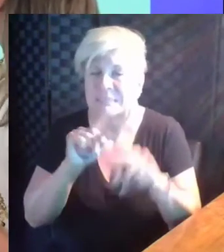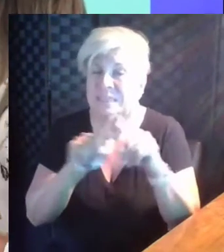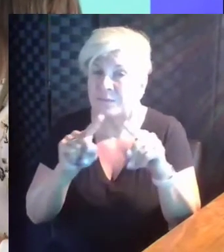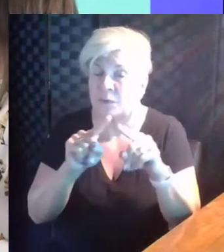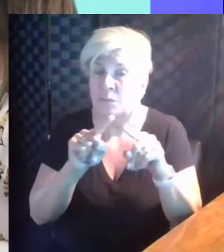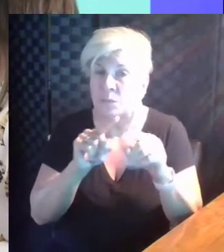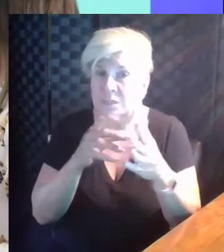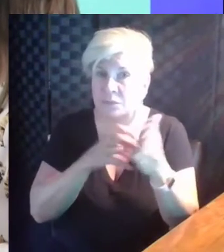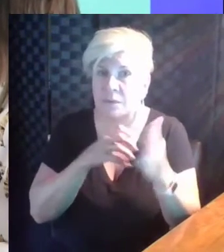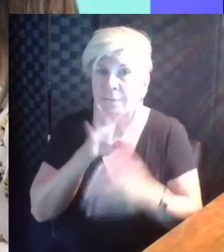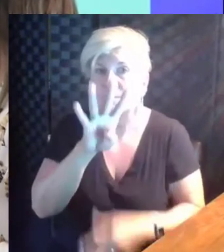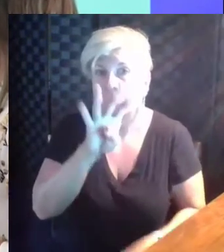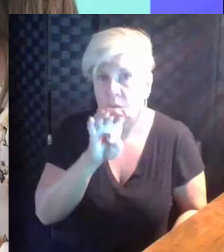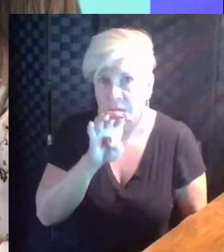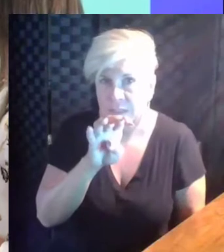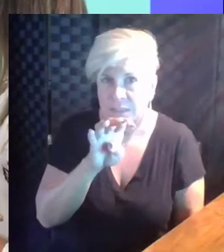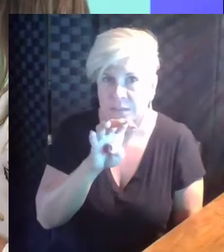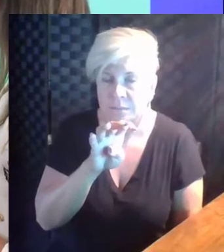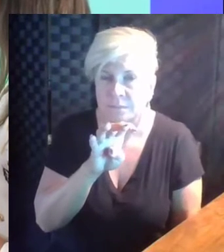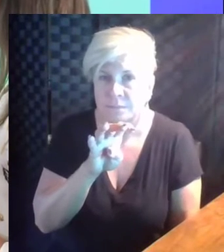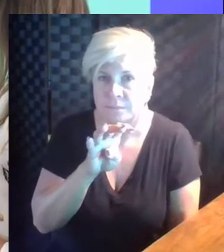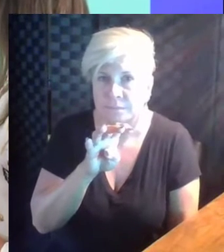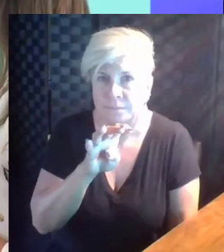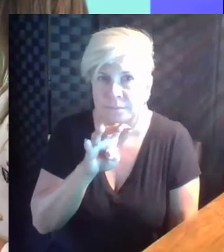subtraction. So let's do that.